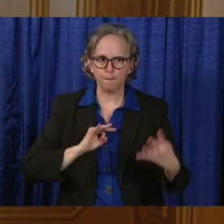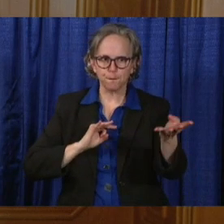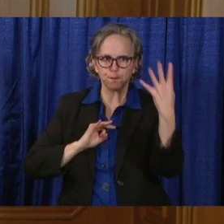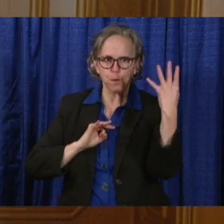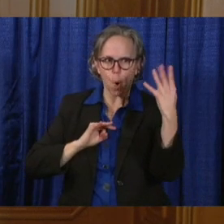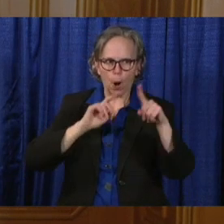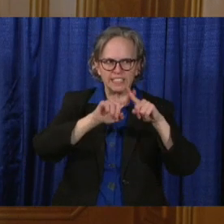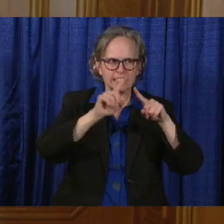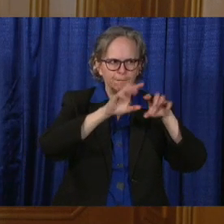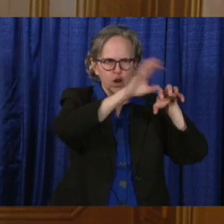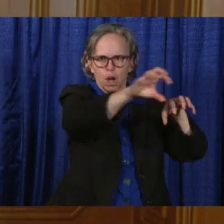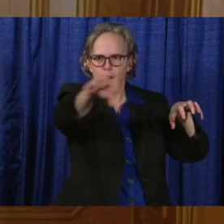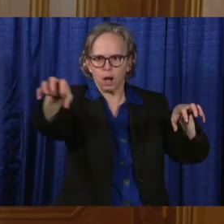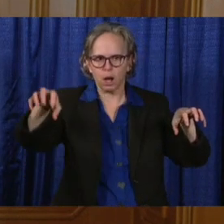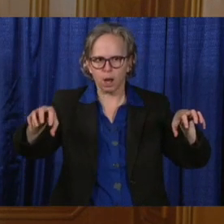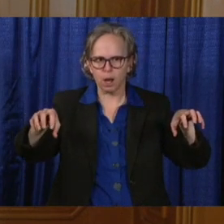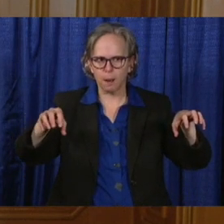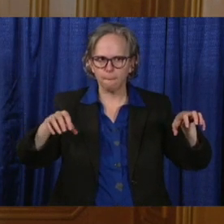Marion.